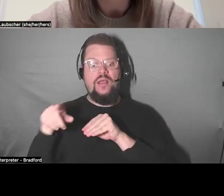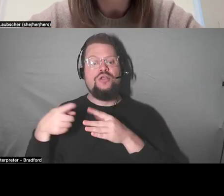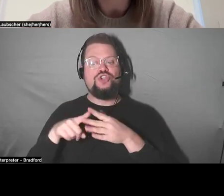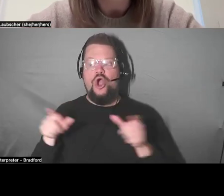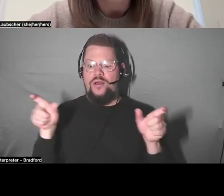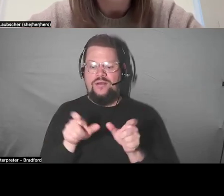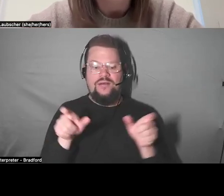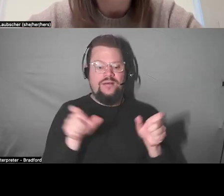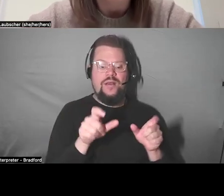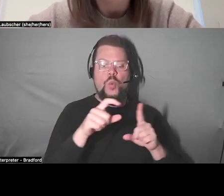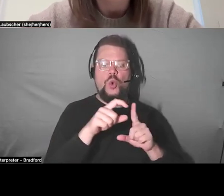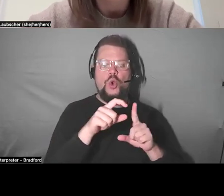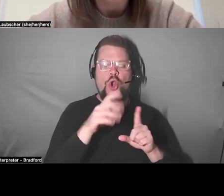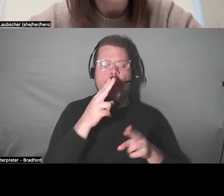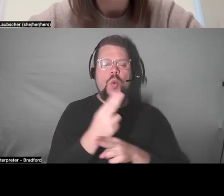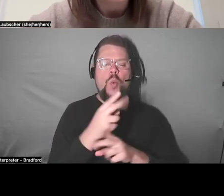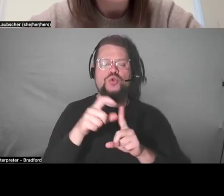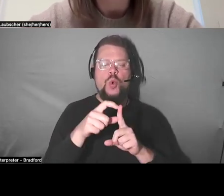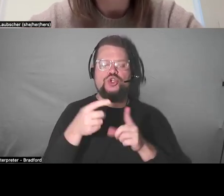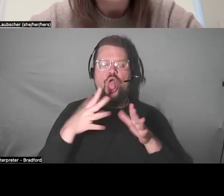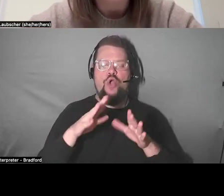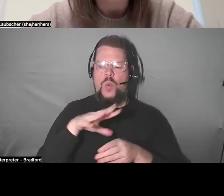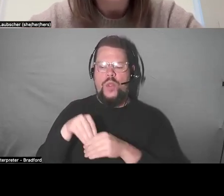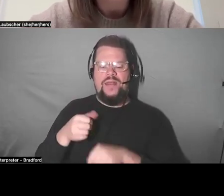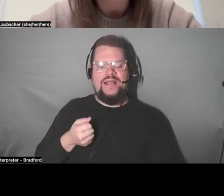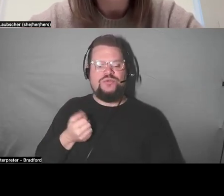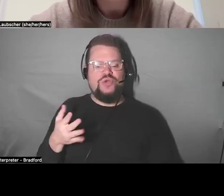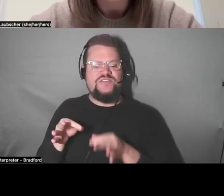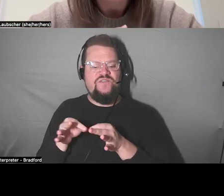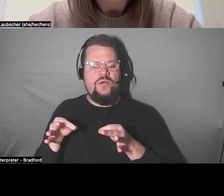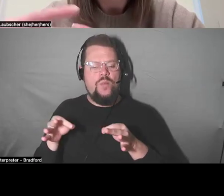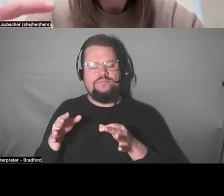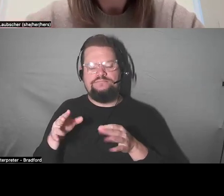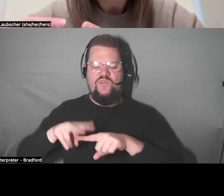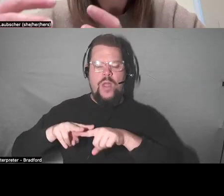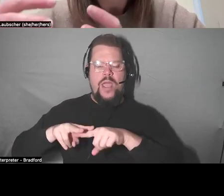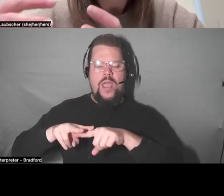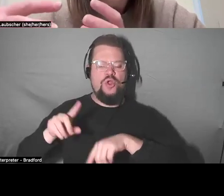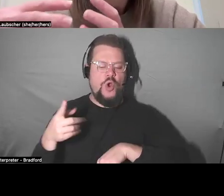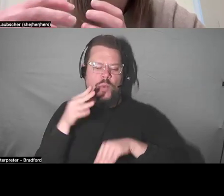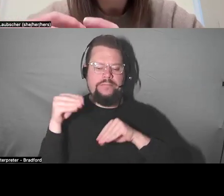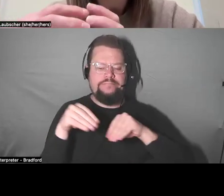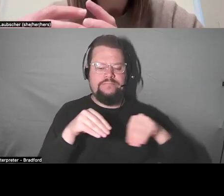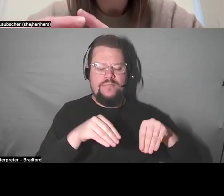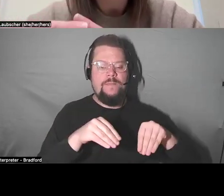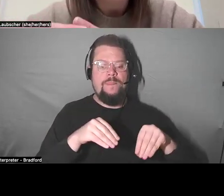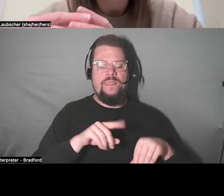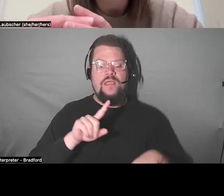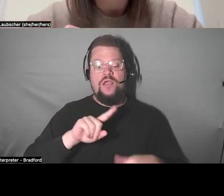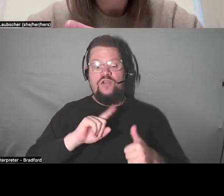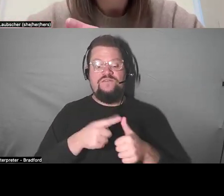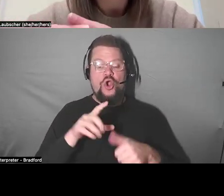they use the words that are already in their expressive vocabulary. So that first